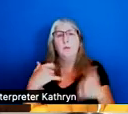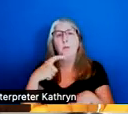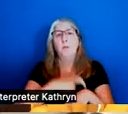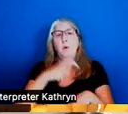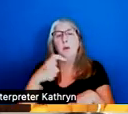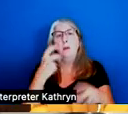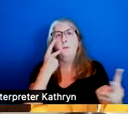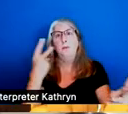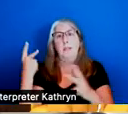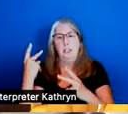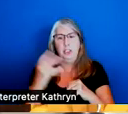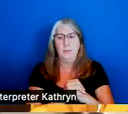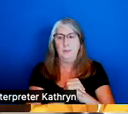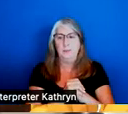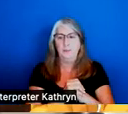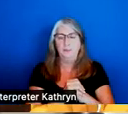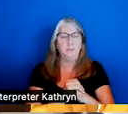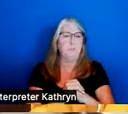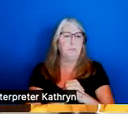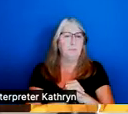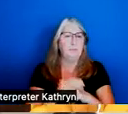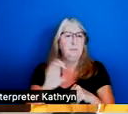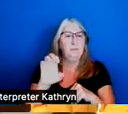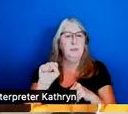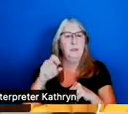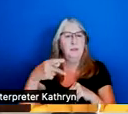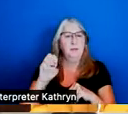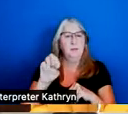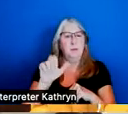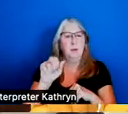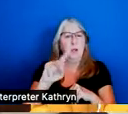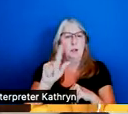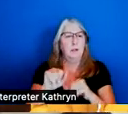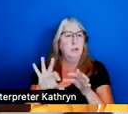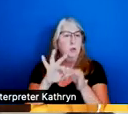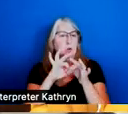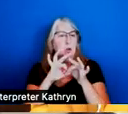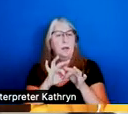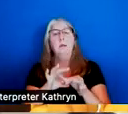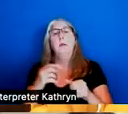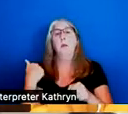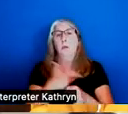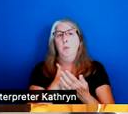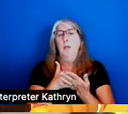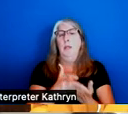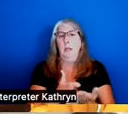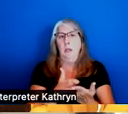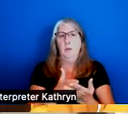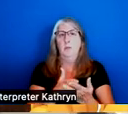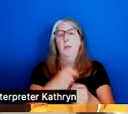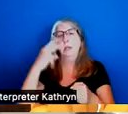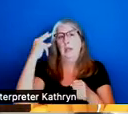reflection. Esperanza United mobilizes Latinas and Latino communities to end gender-based violence. We do this